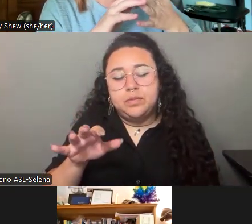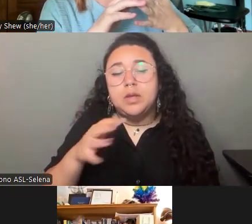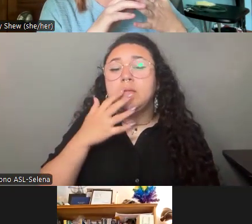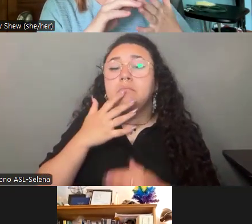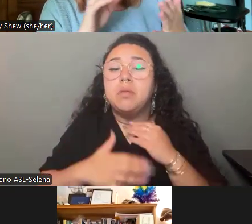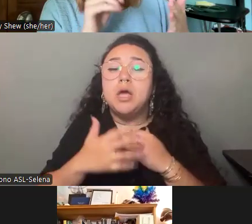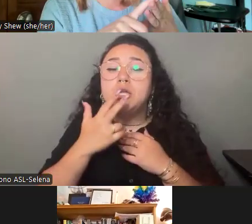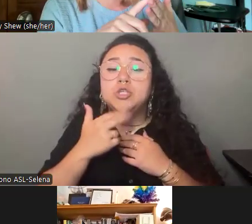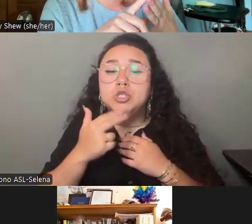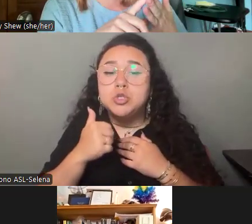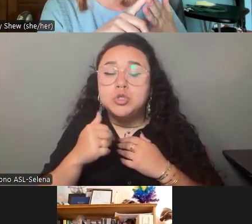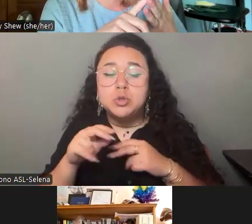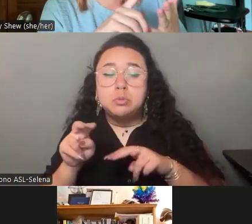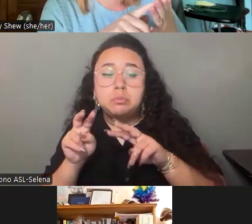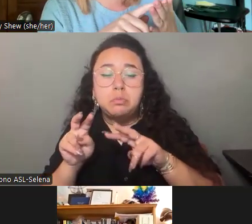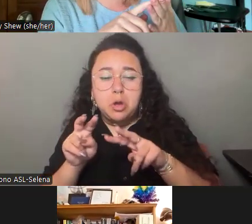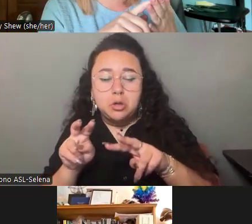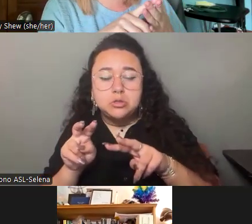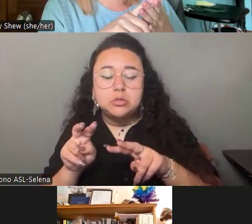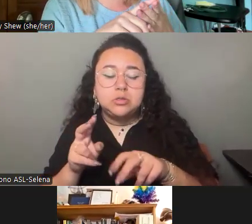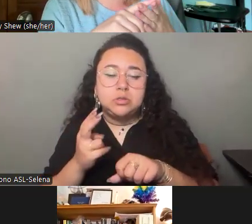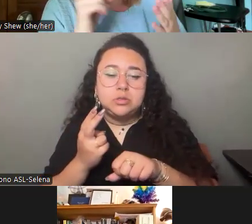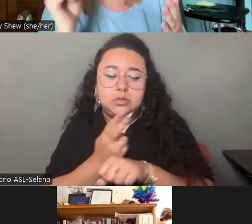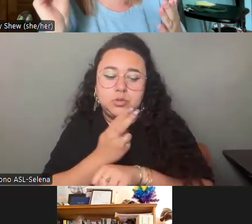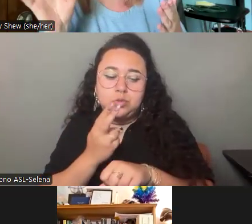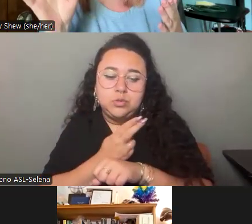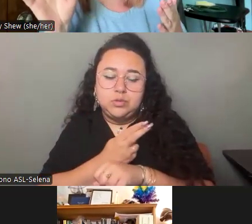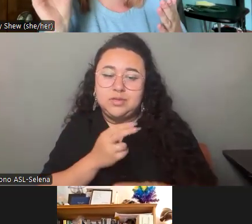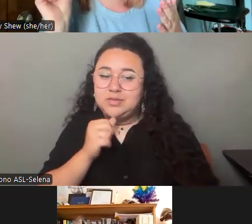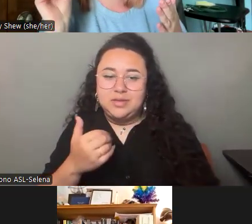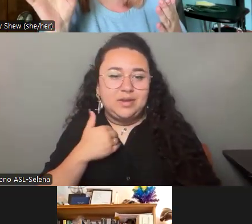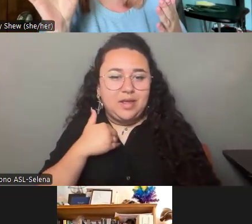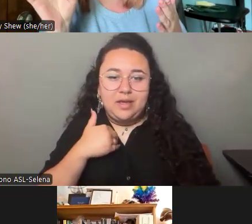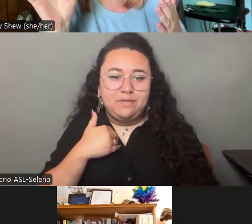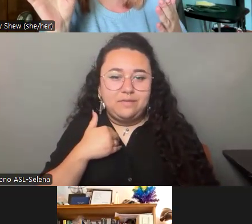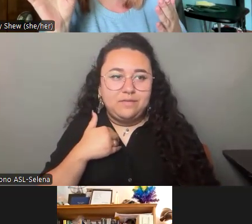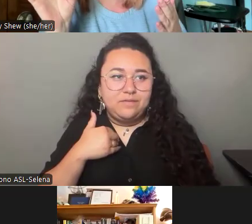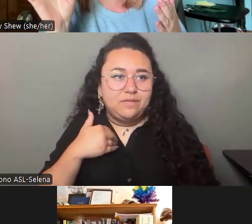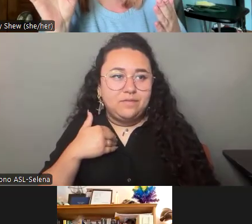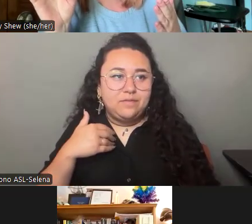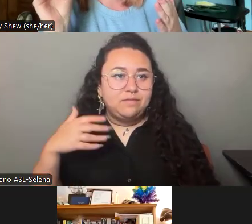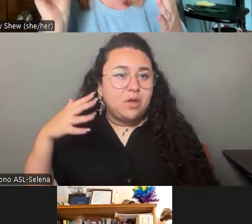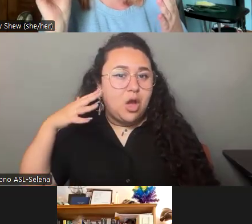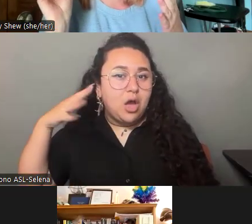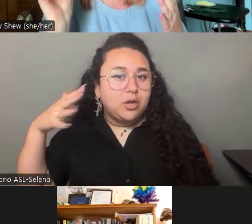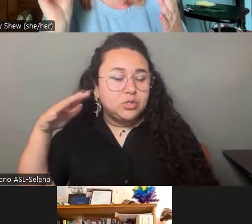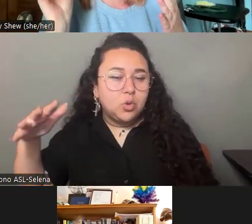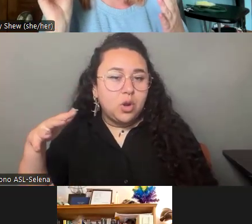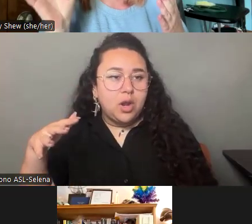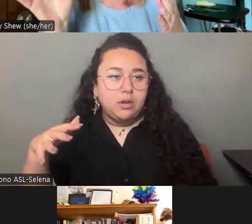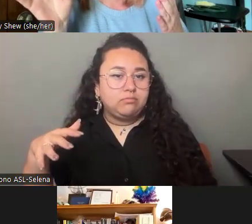sugar that was being used where it didn't have an auditory readout.